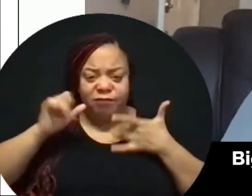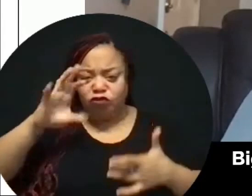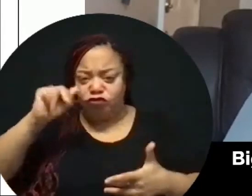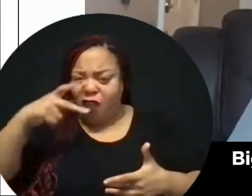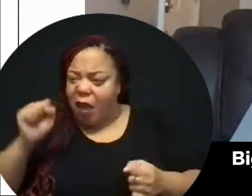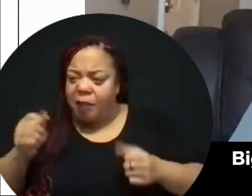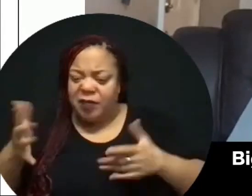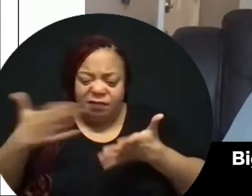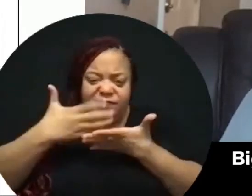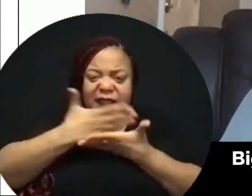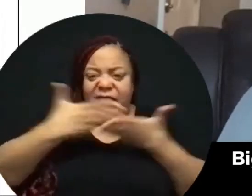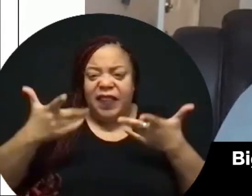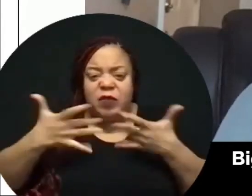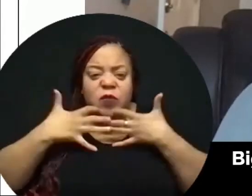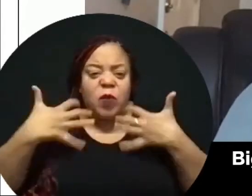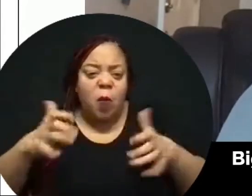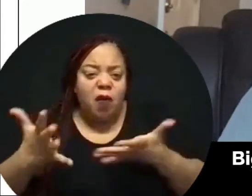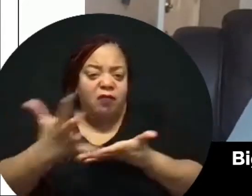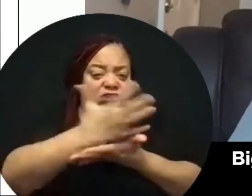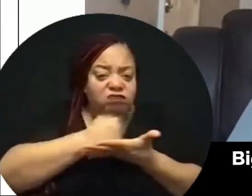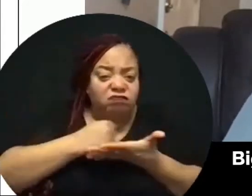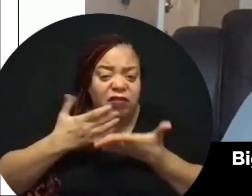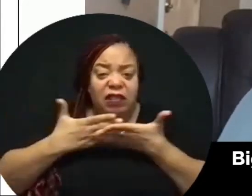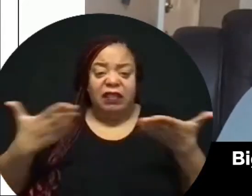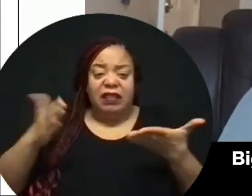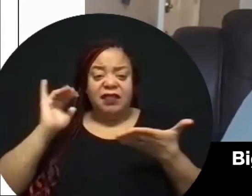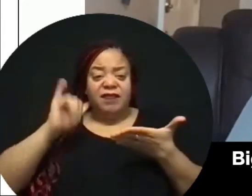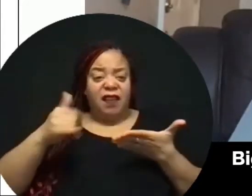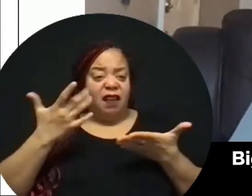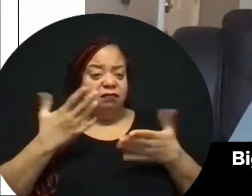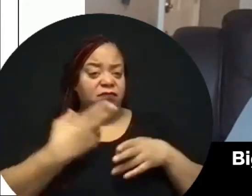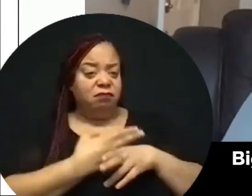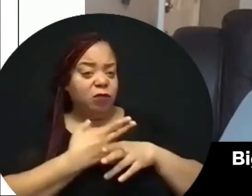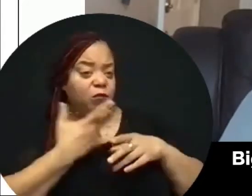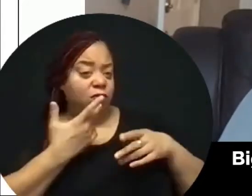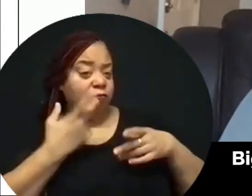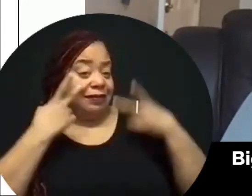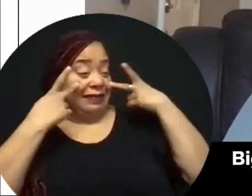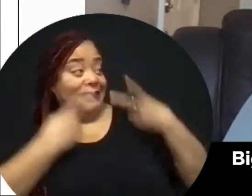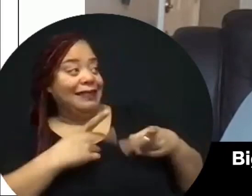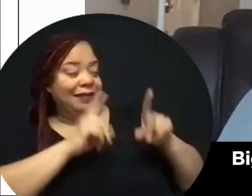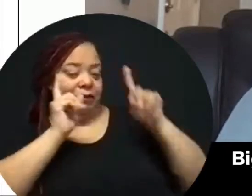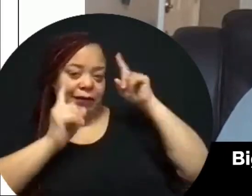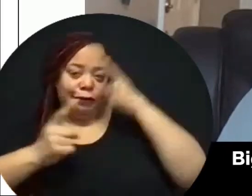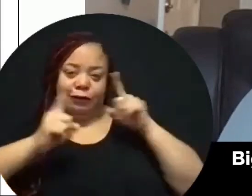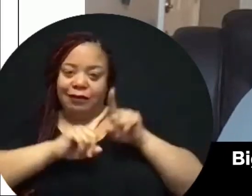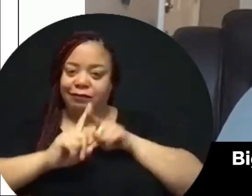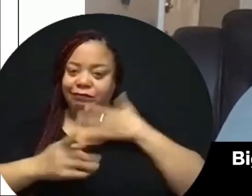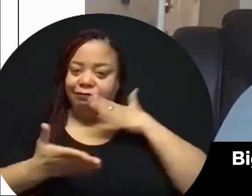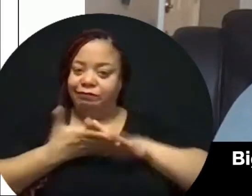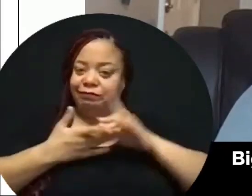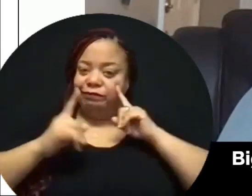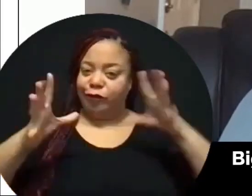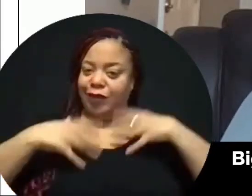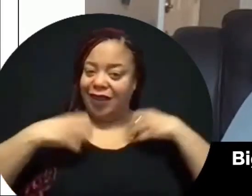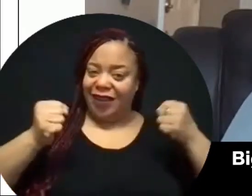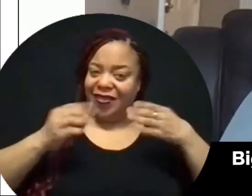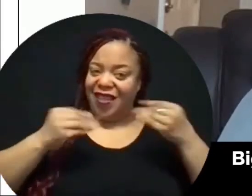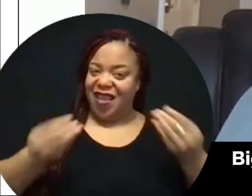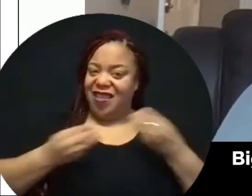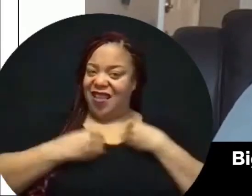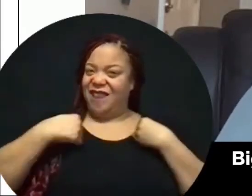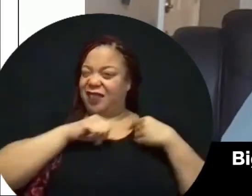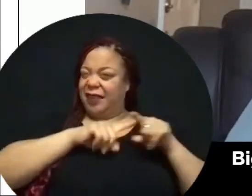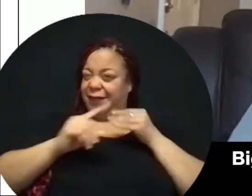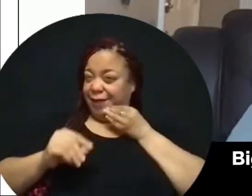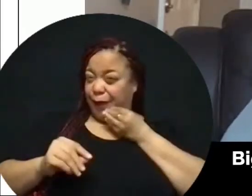out of the slavery, moved into the like using us as chain gangs and holding us in very like contaminated facilities. And